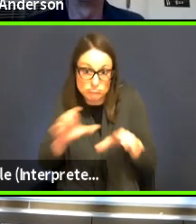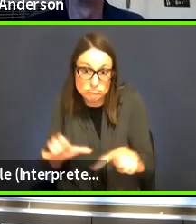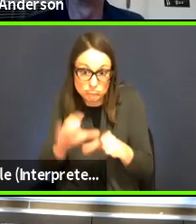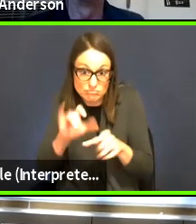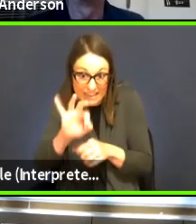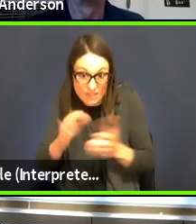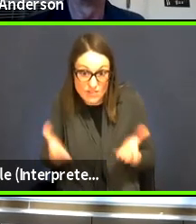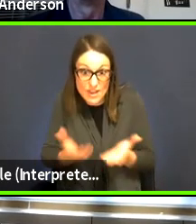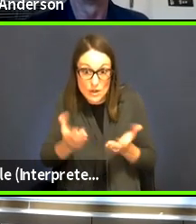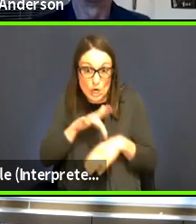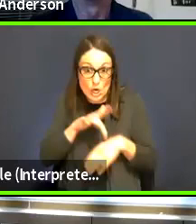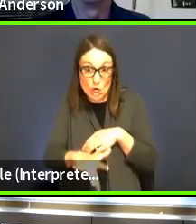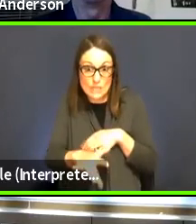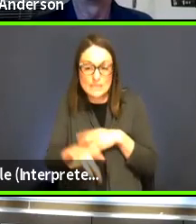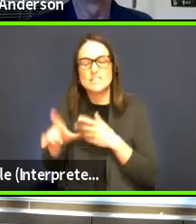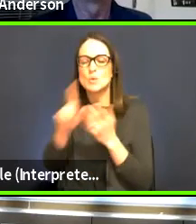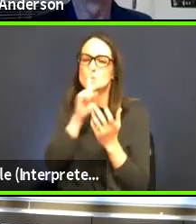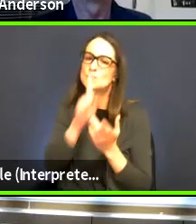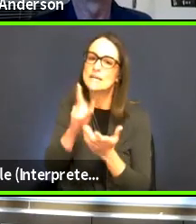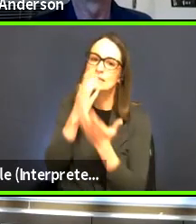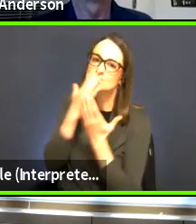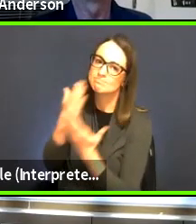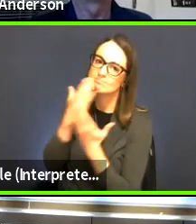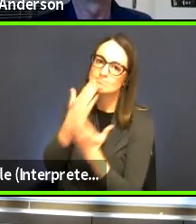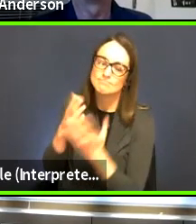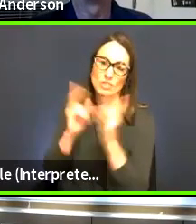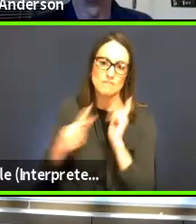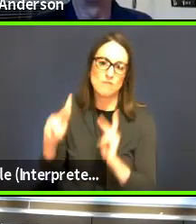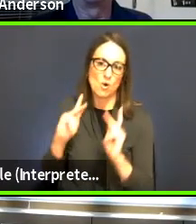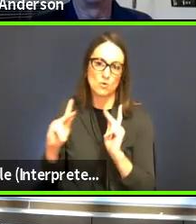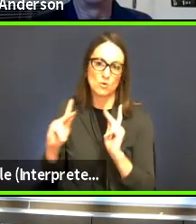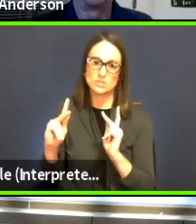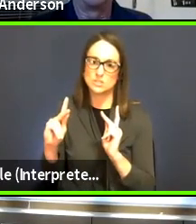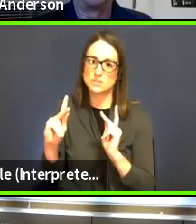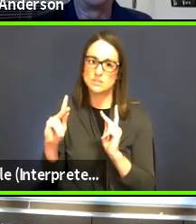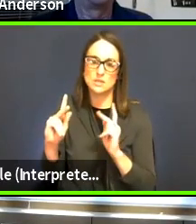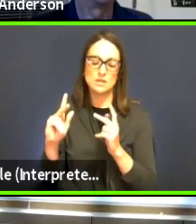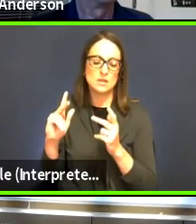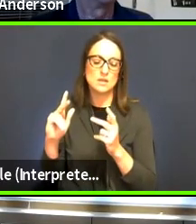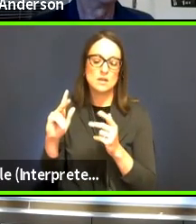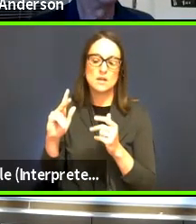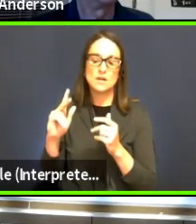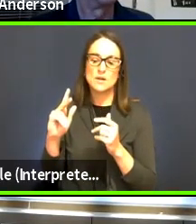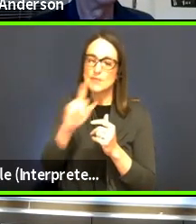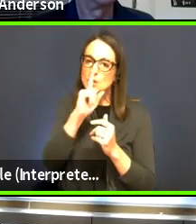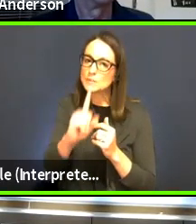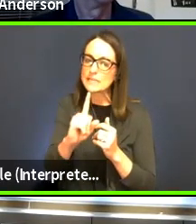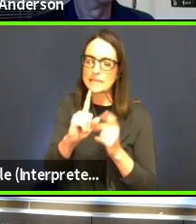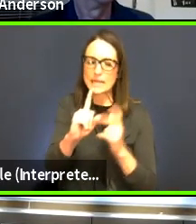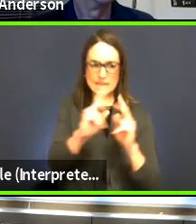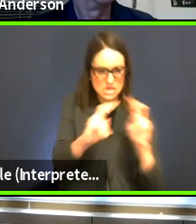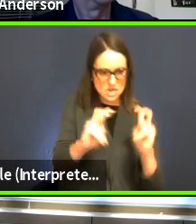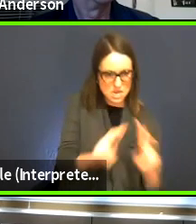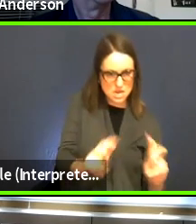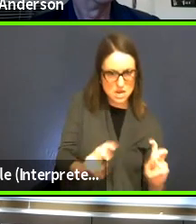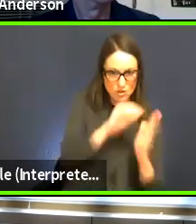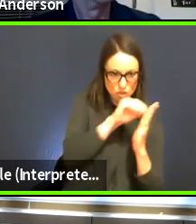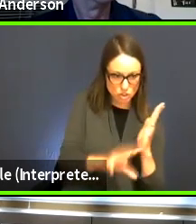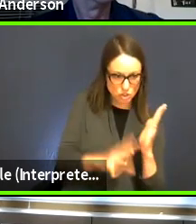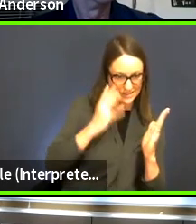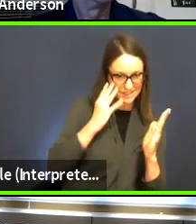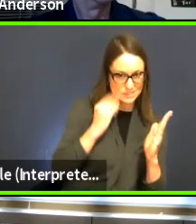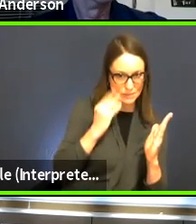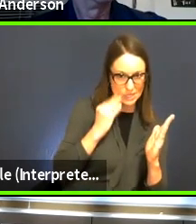really thankful to the folks who are looking at both the student experience in terms